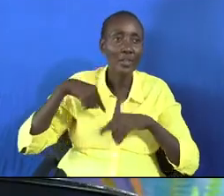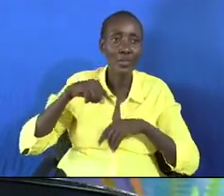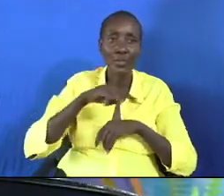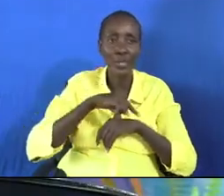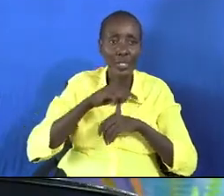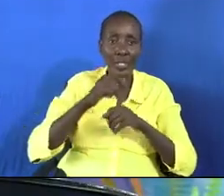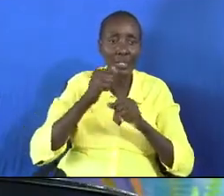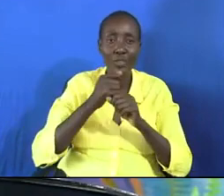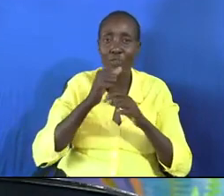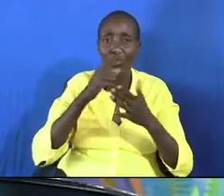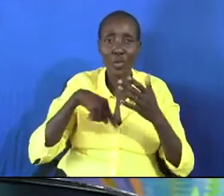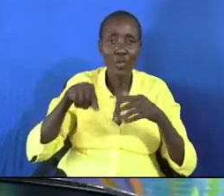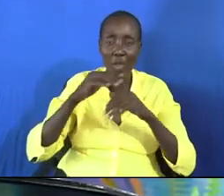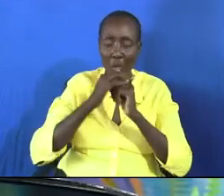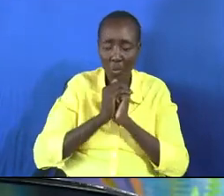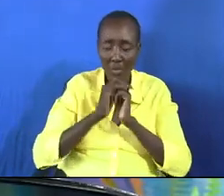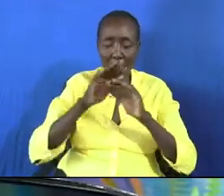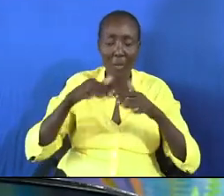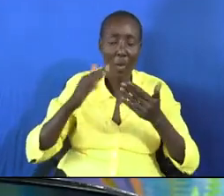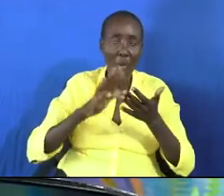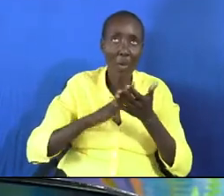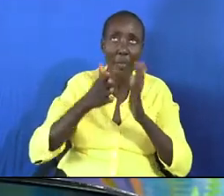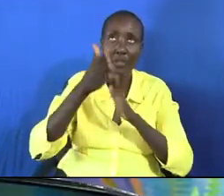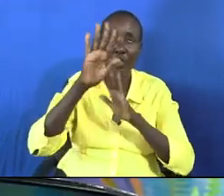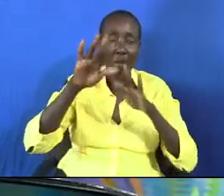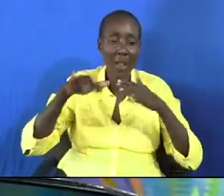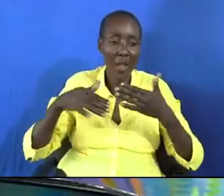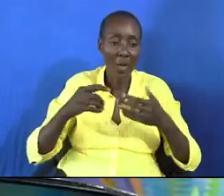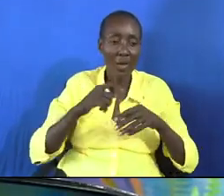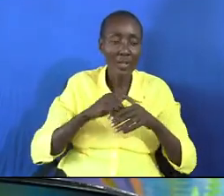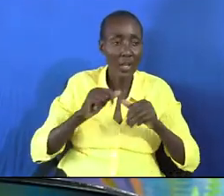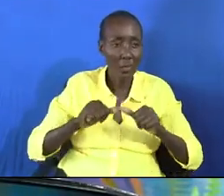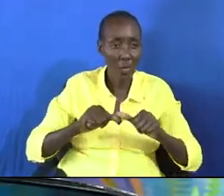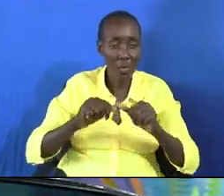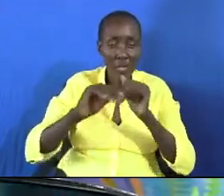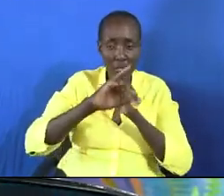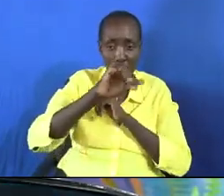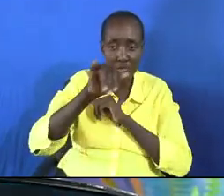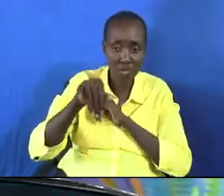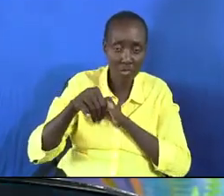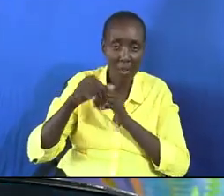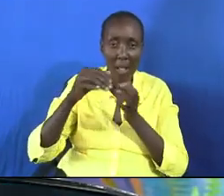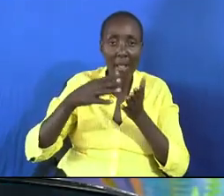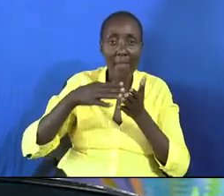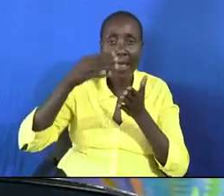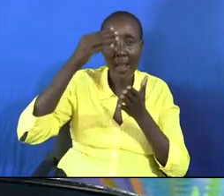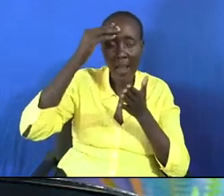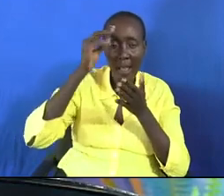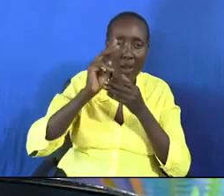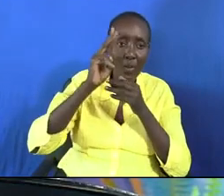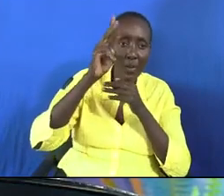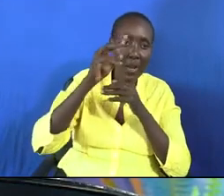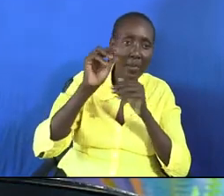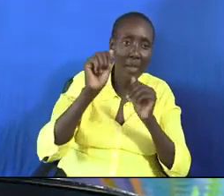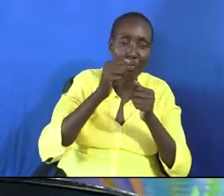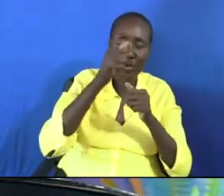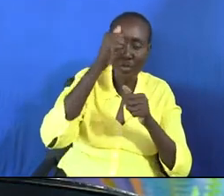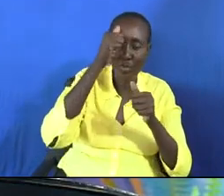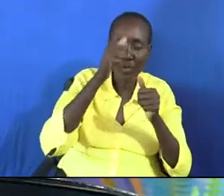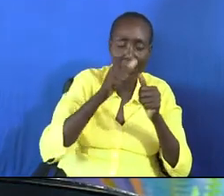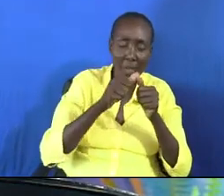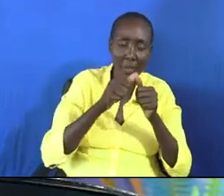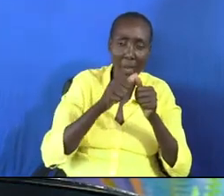praising? How are we worshiping God? As we move on to Joshua, you will see, I can't remember